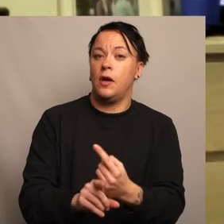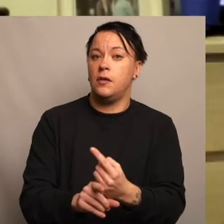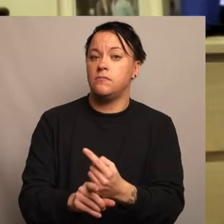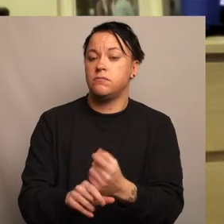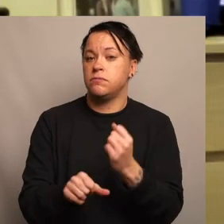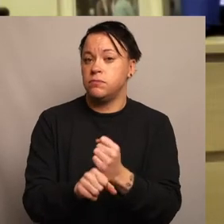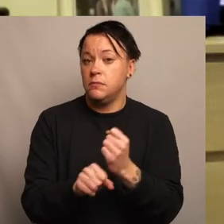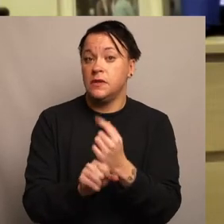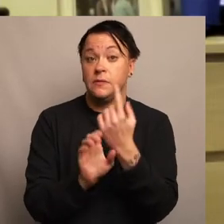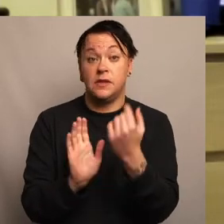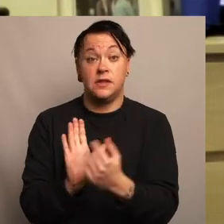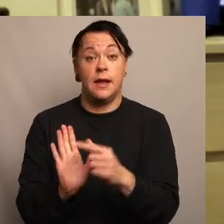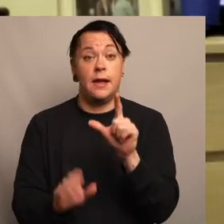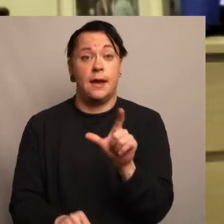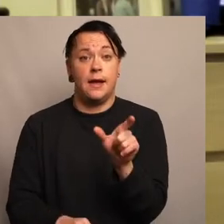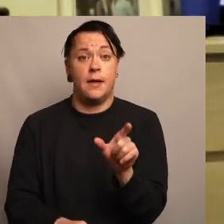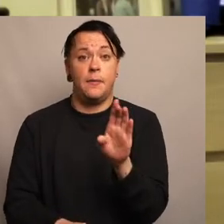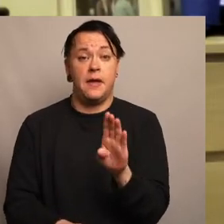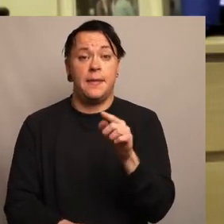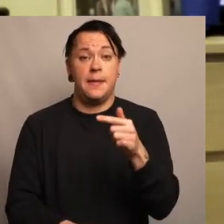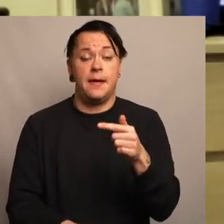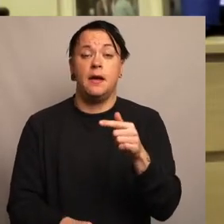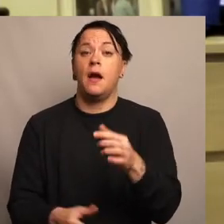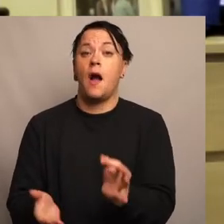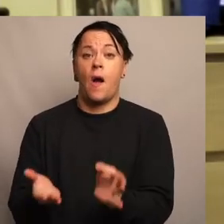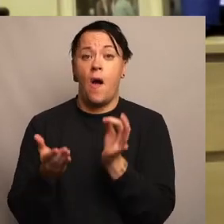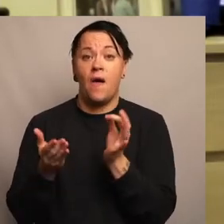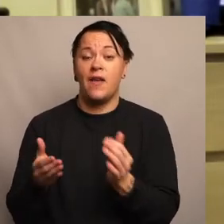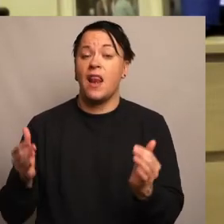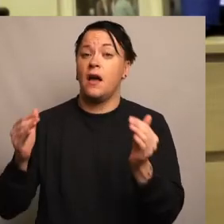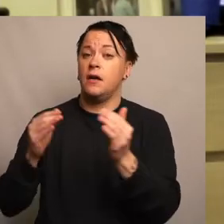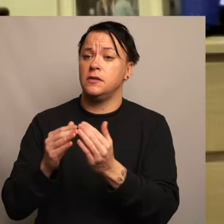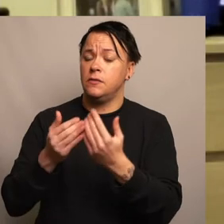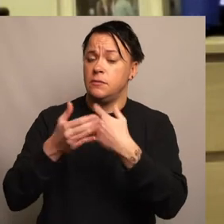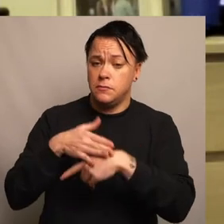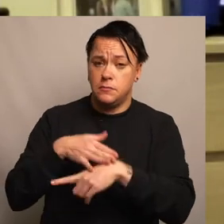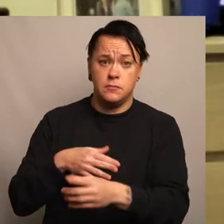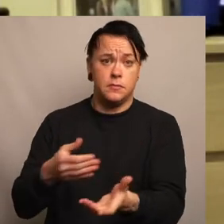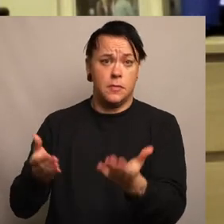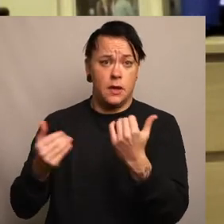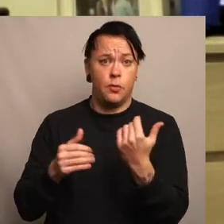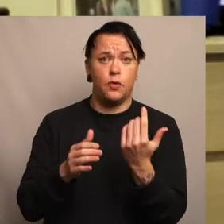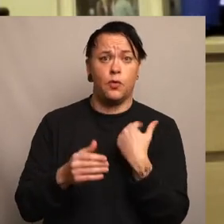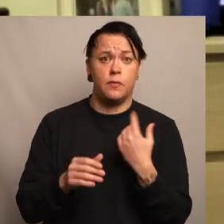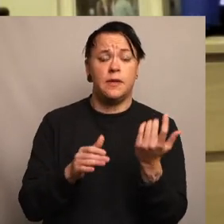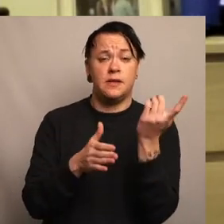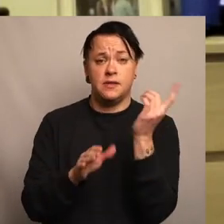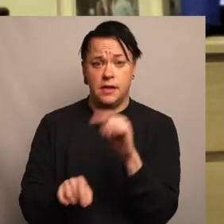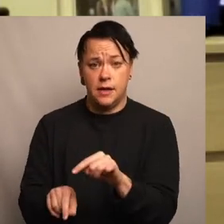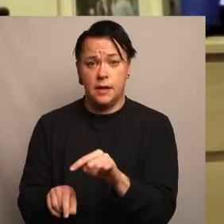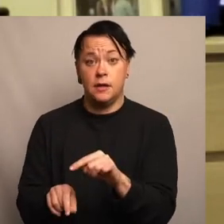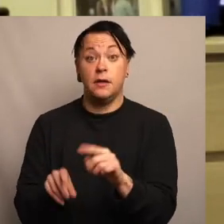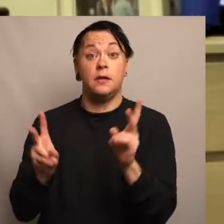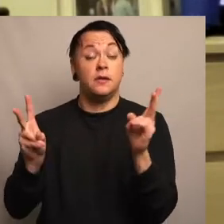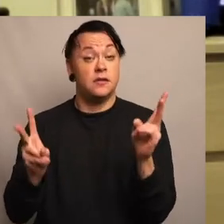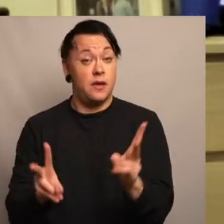amongst people of color, people who were from similar contexts, to create